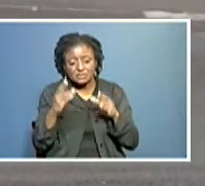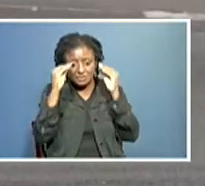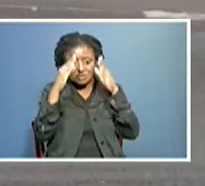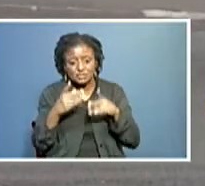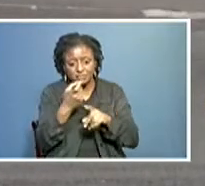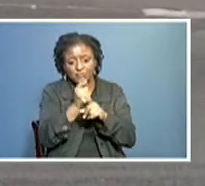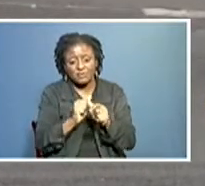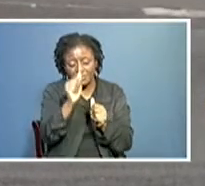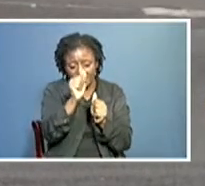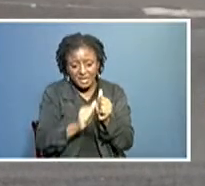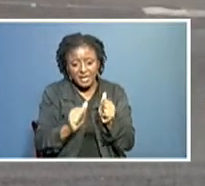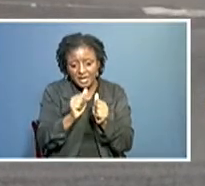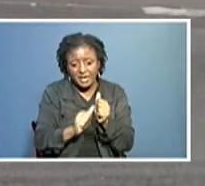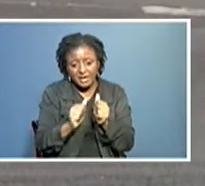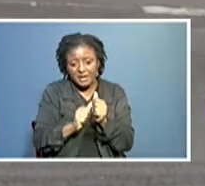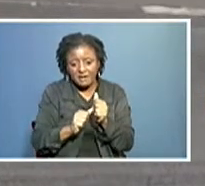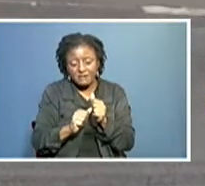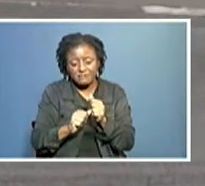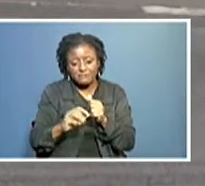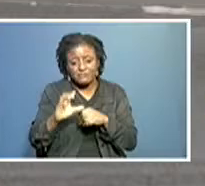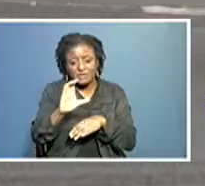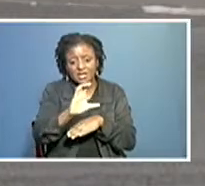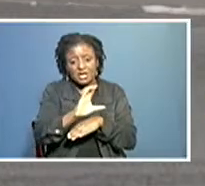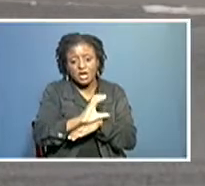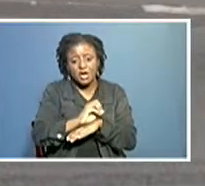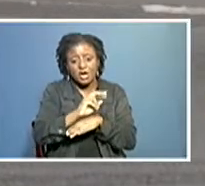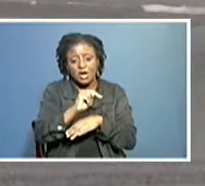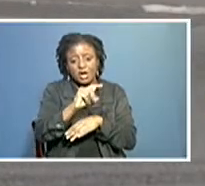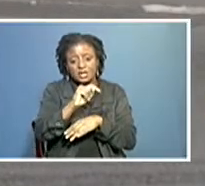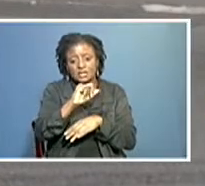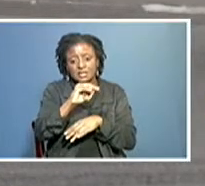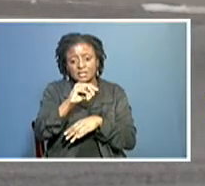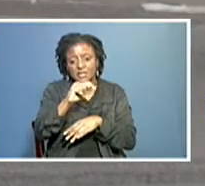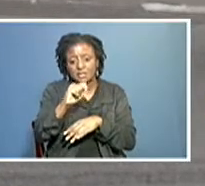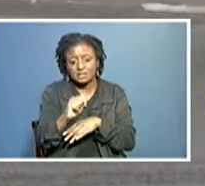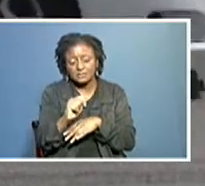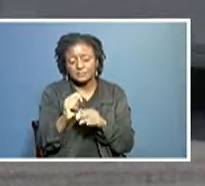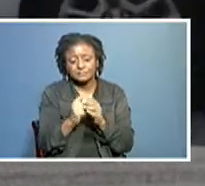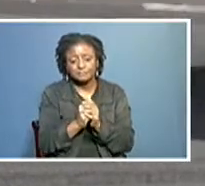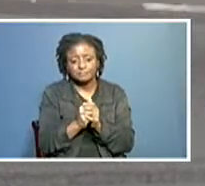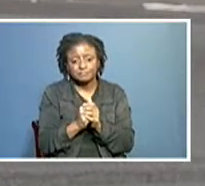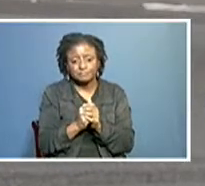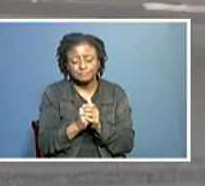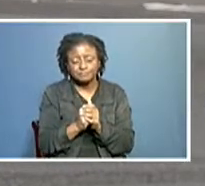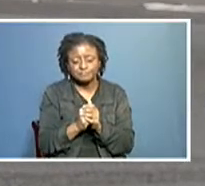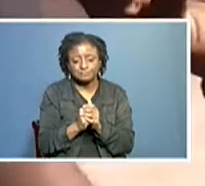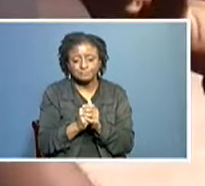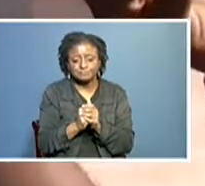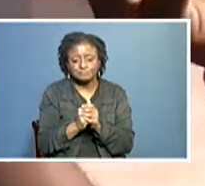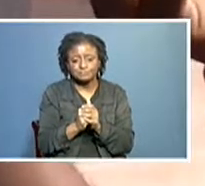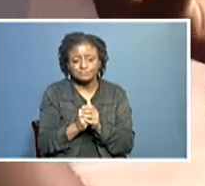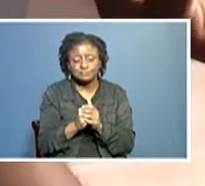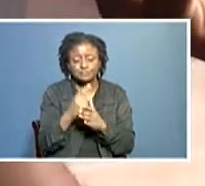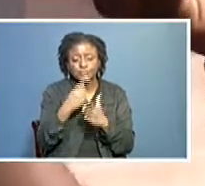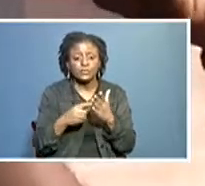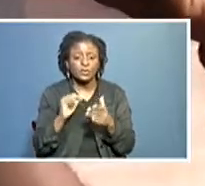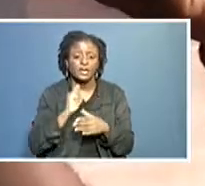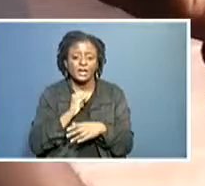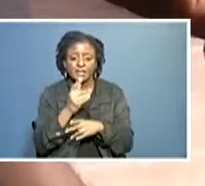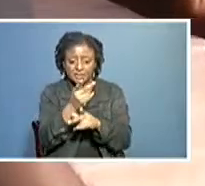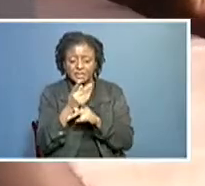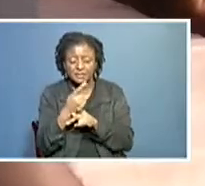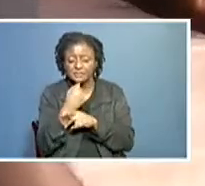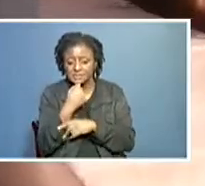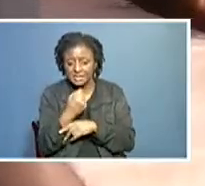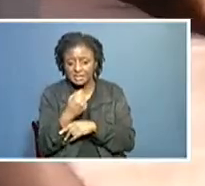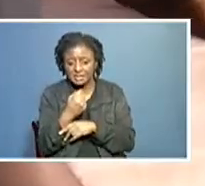spring 2021, this year's spring semester numbers have more than doubled. Well, what I keep telling the faculty members is